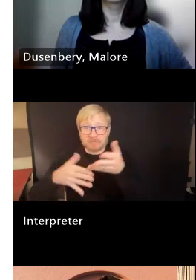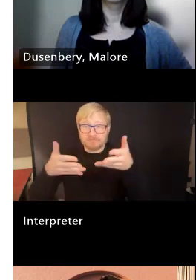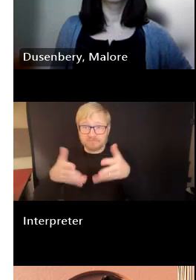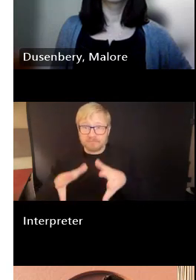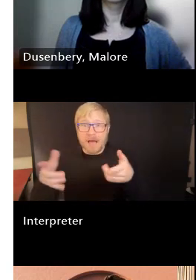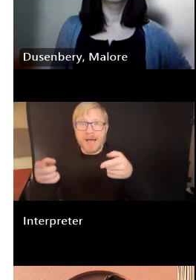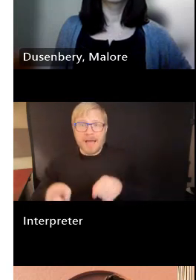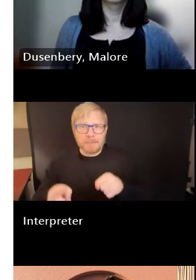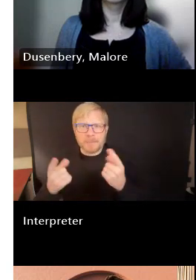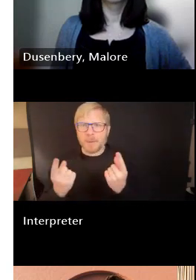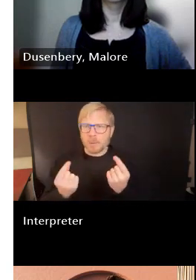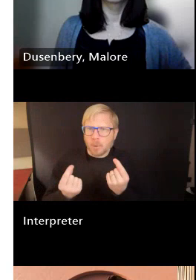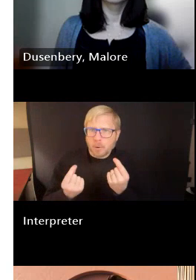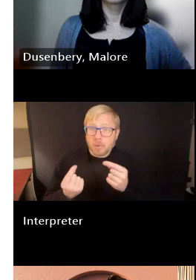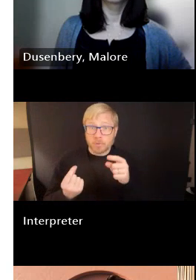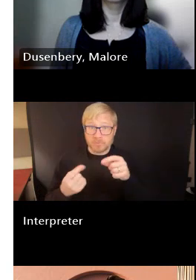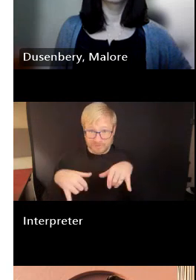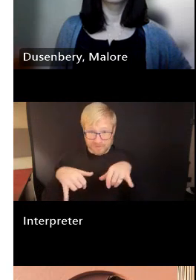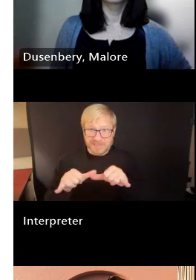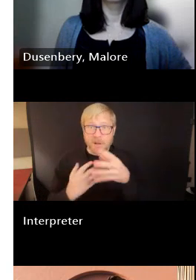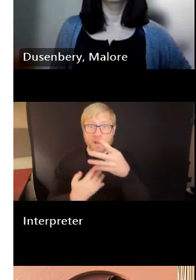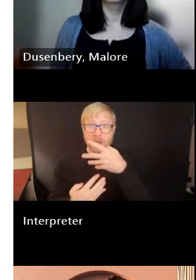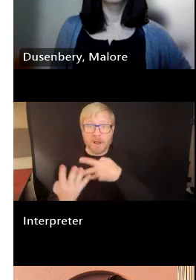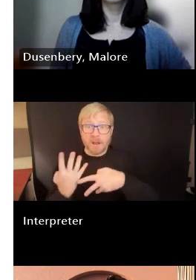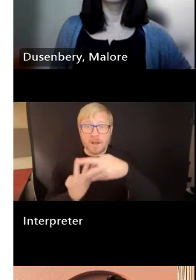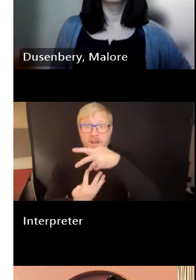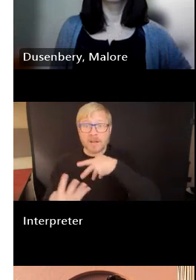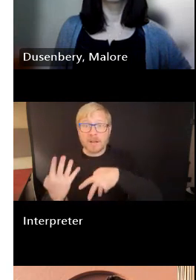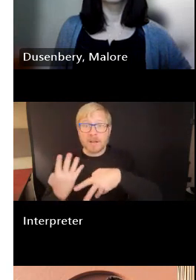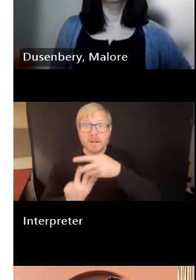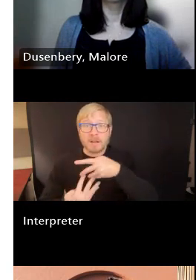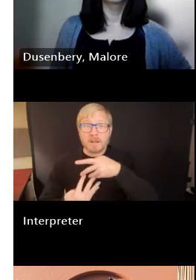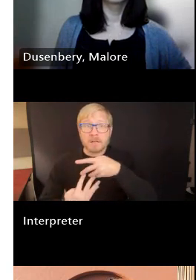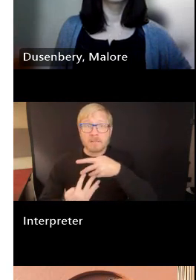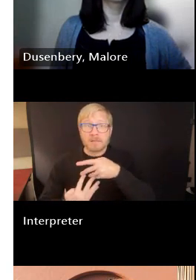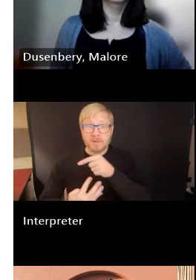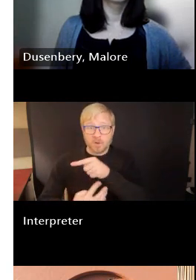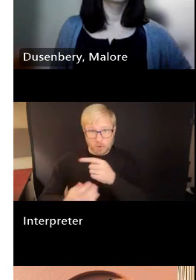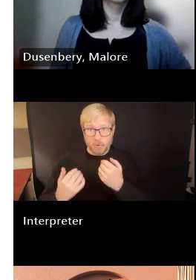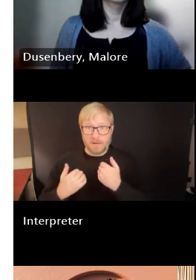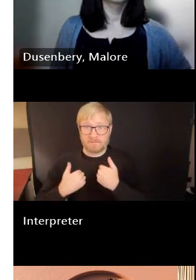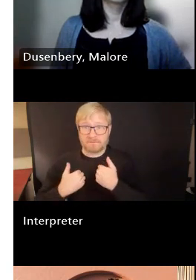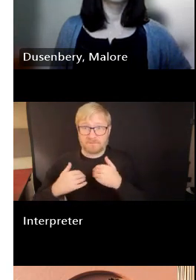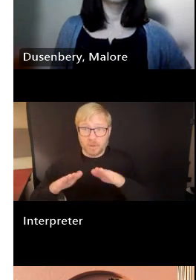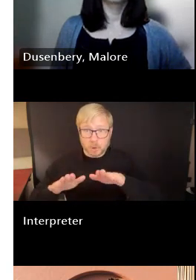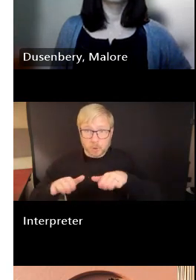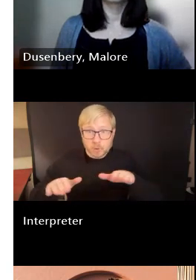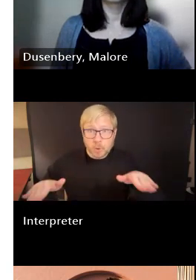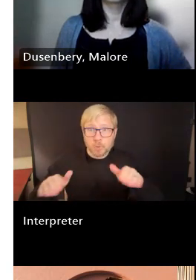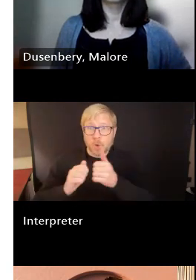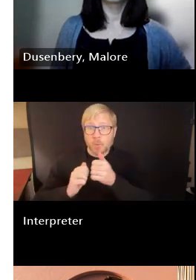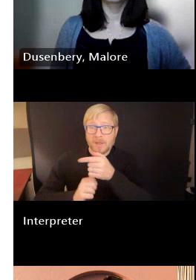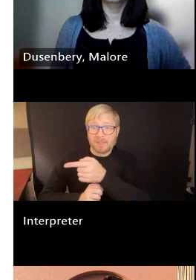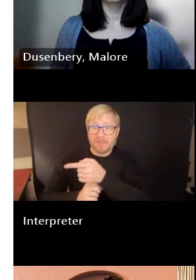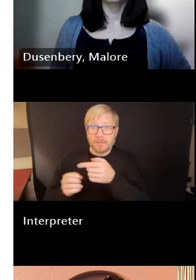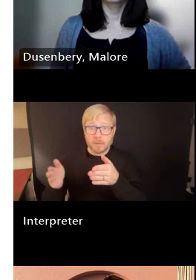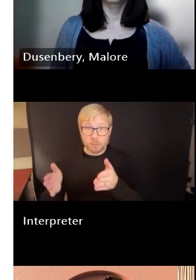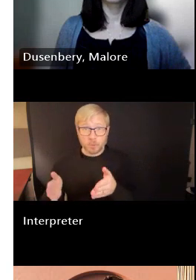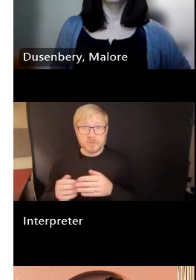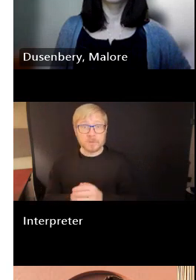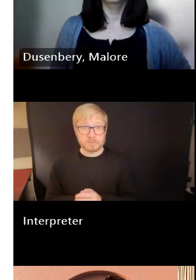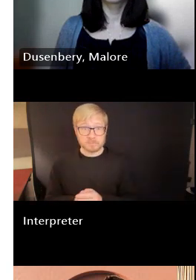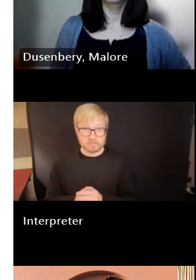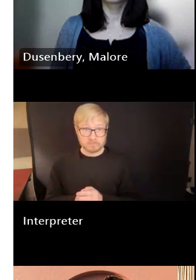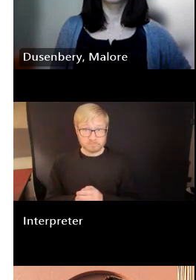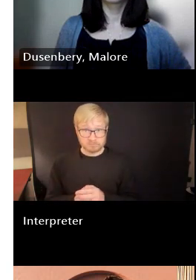have to function together in co-parenting because there's no other option? Do you have the opportunity to actually